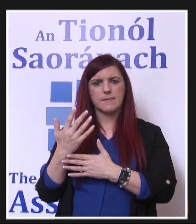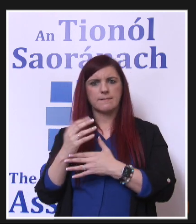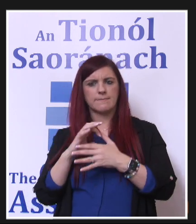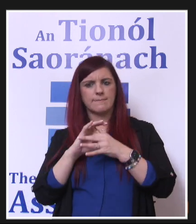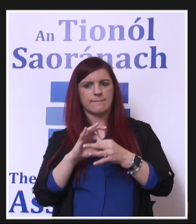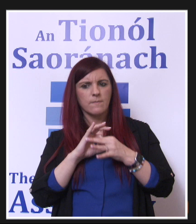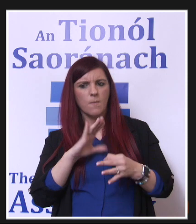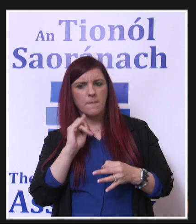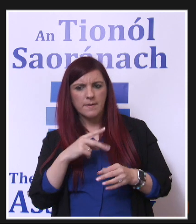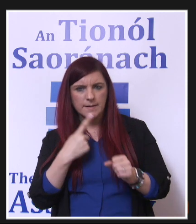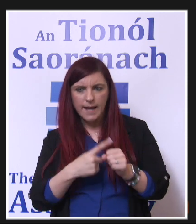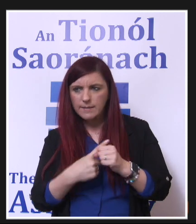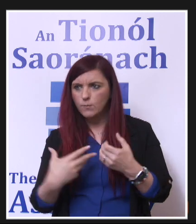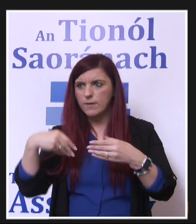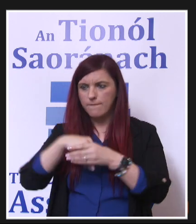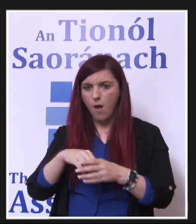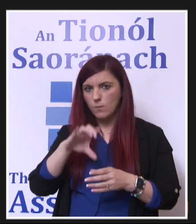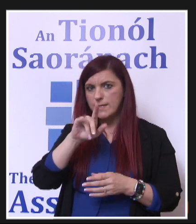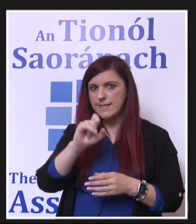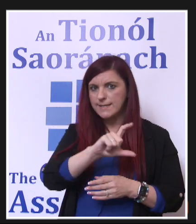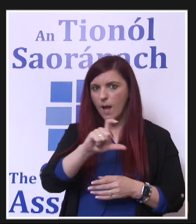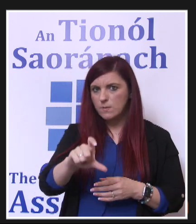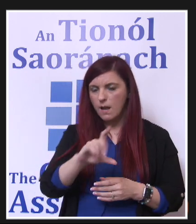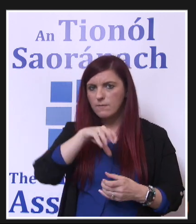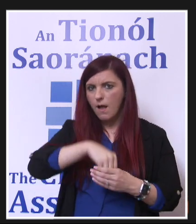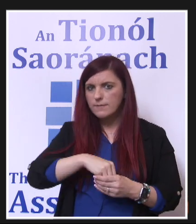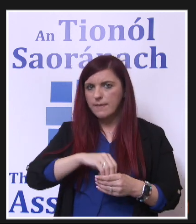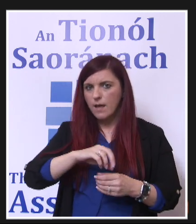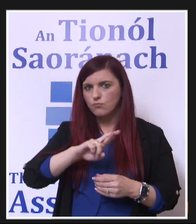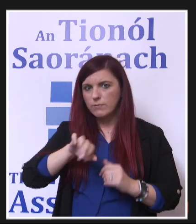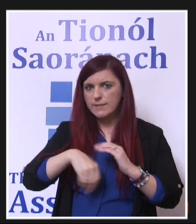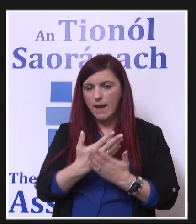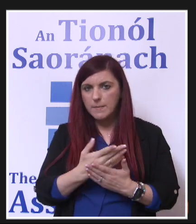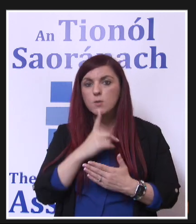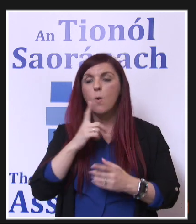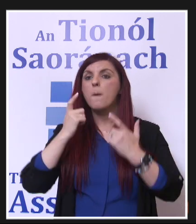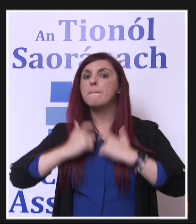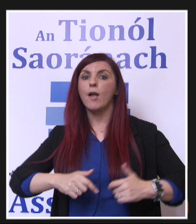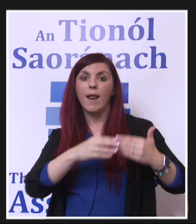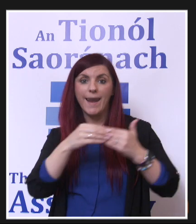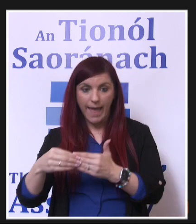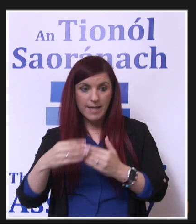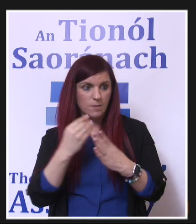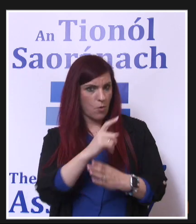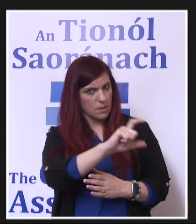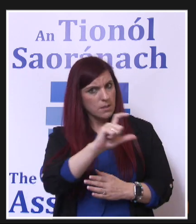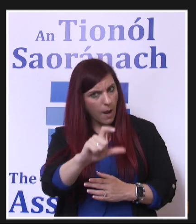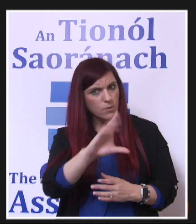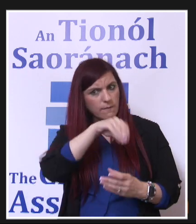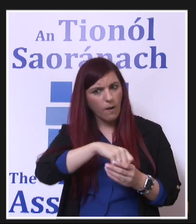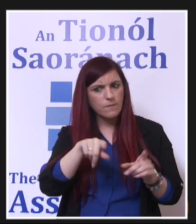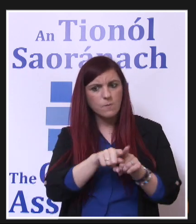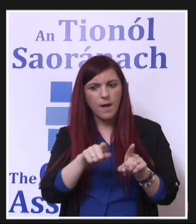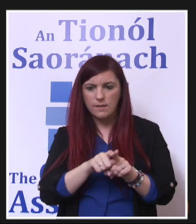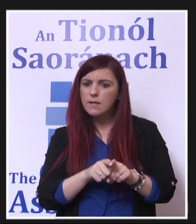has involved the city council as well. But the mayor has taken the lead this is a very different city than when I was growing